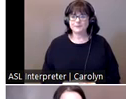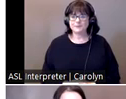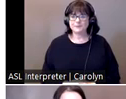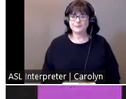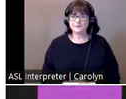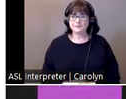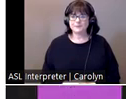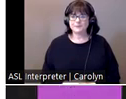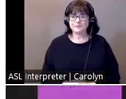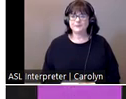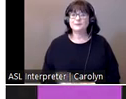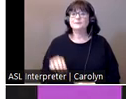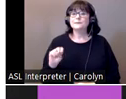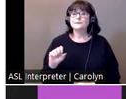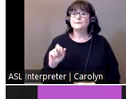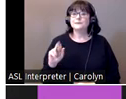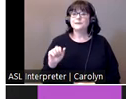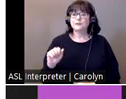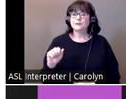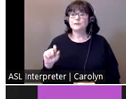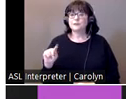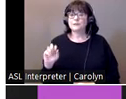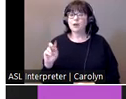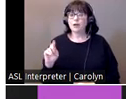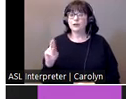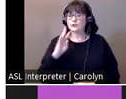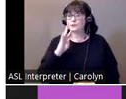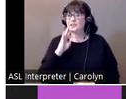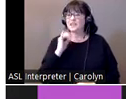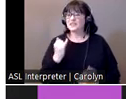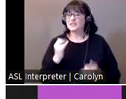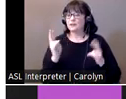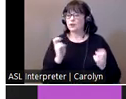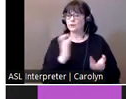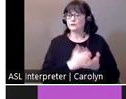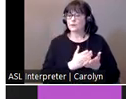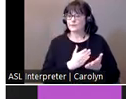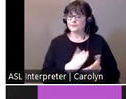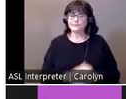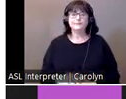It's Sarah Stalker speaking. I'm going to stop the recording. Thank you, Sarah.